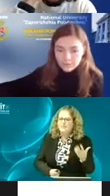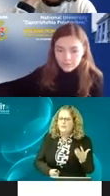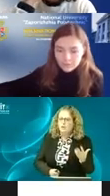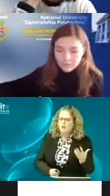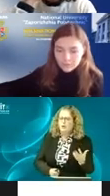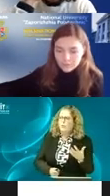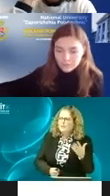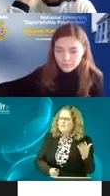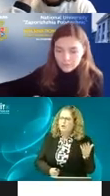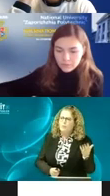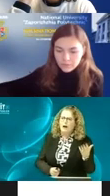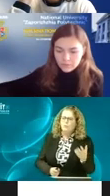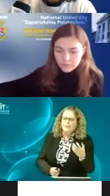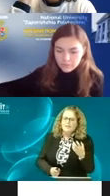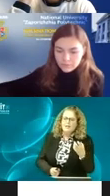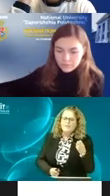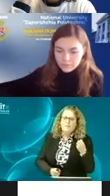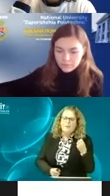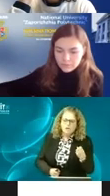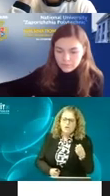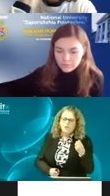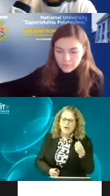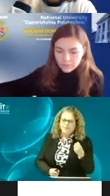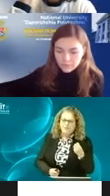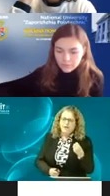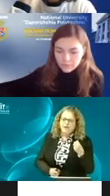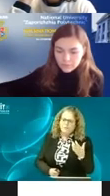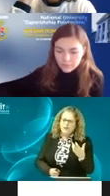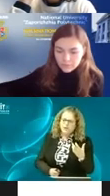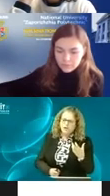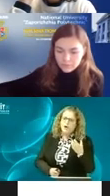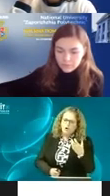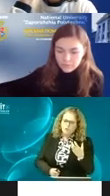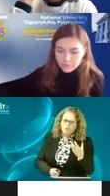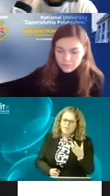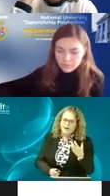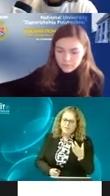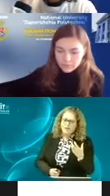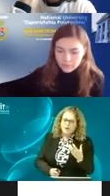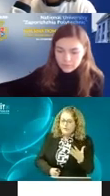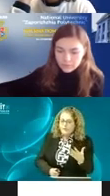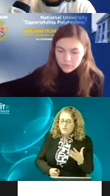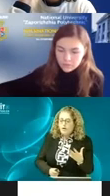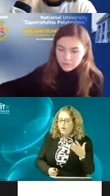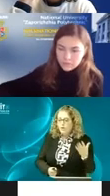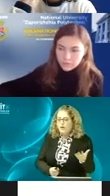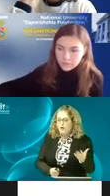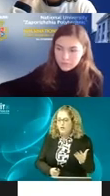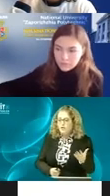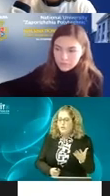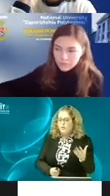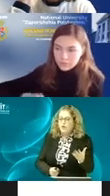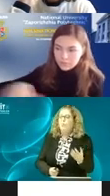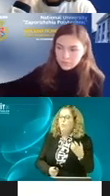process speech, what is all about? What is the information that we have in speech, in audio files? First of all, we